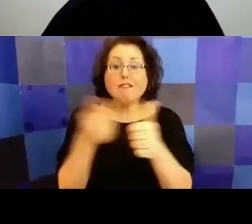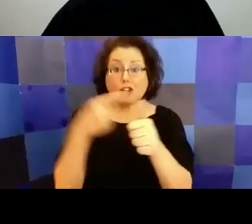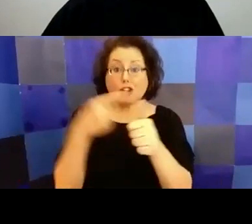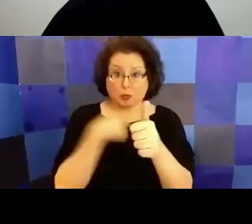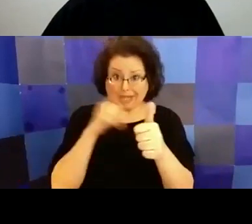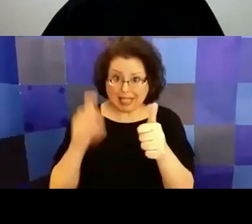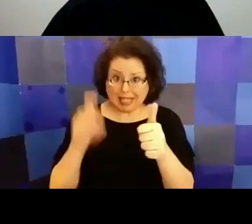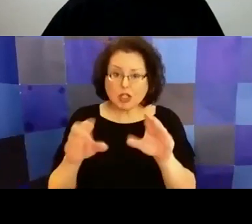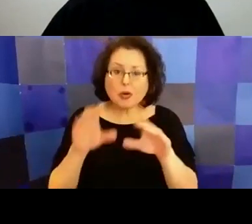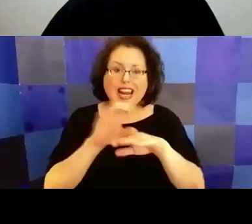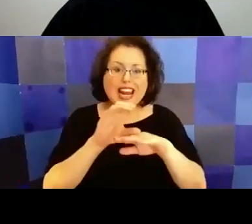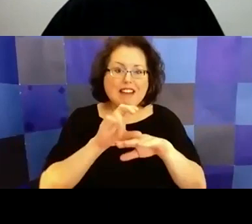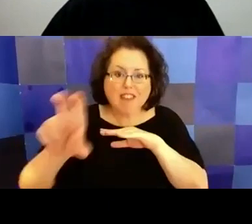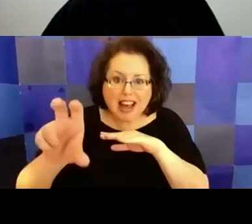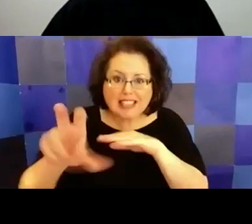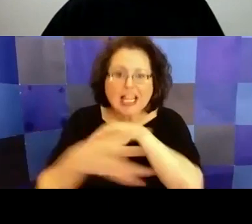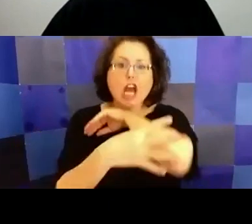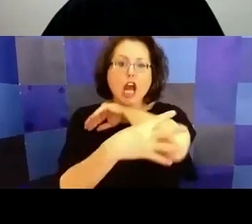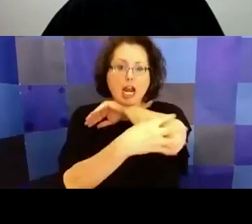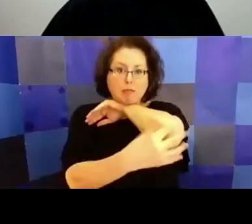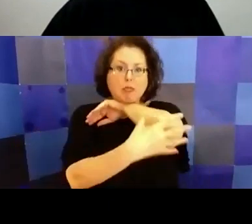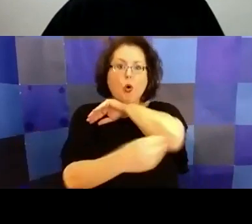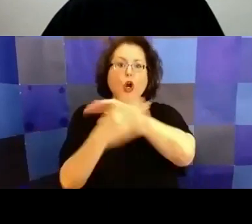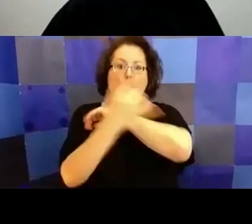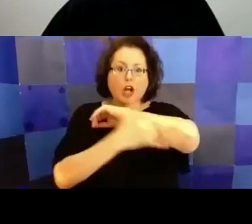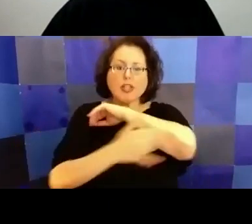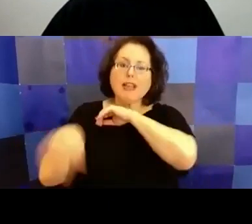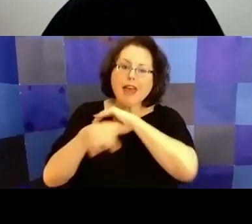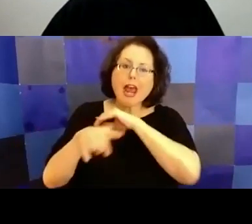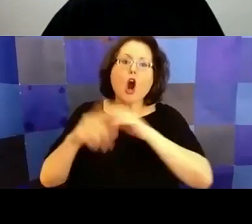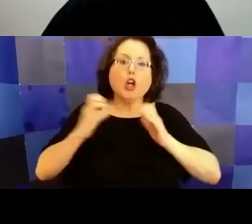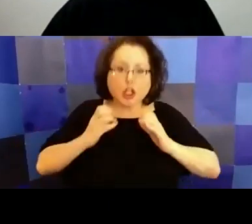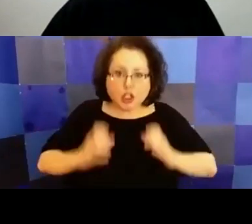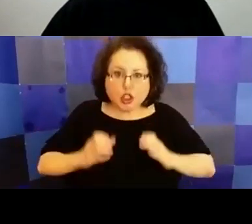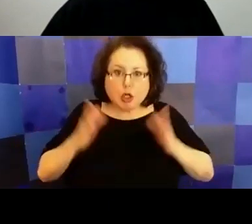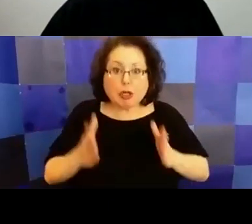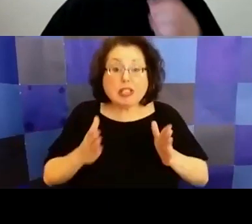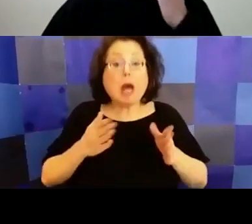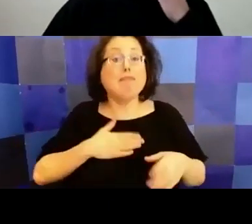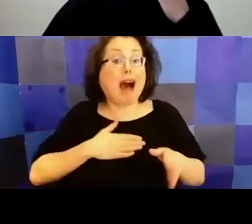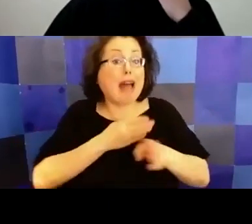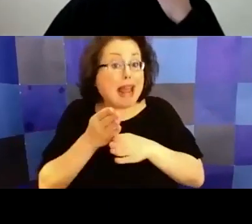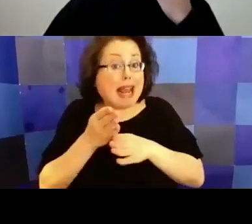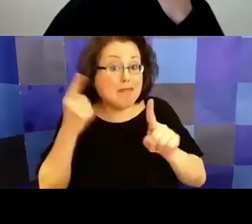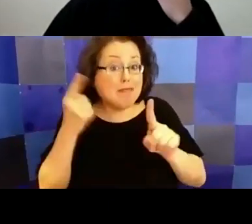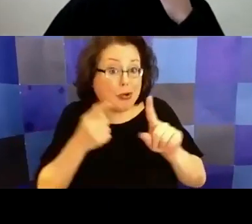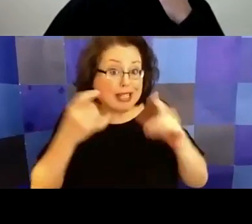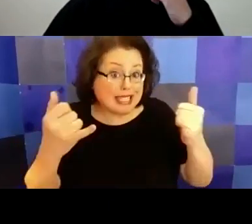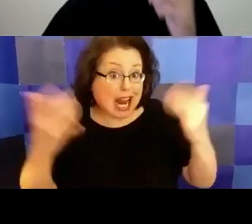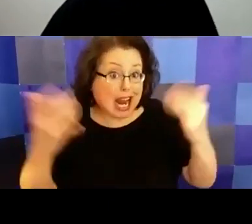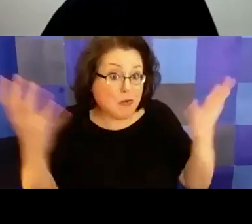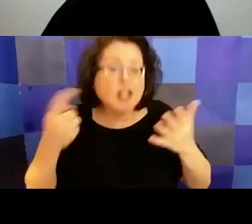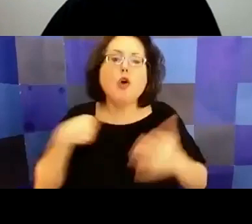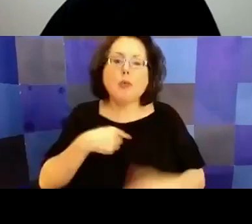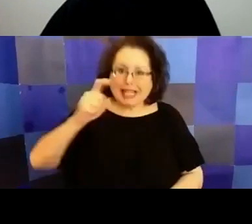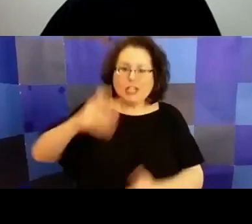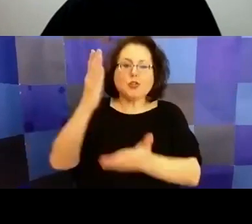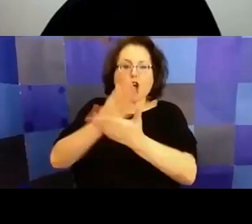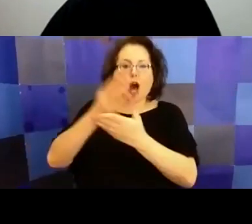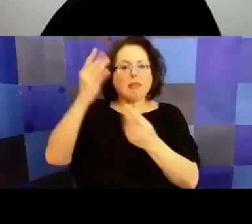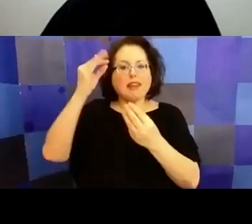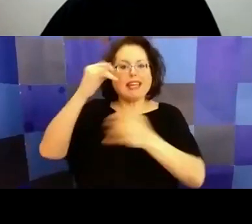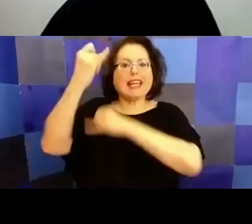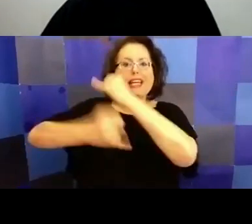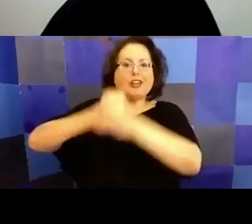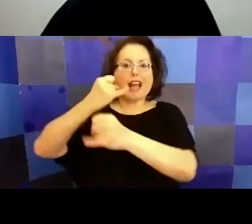are our consumers. So the main point that I want to convey today is that we need to stop thinking of the international affairs budget